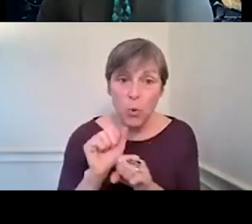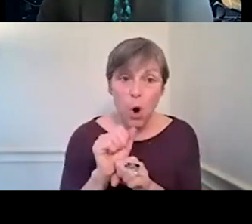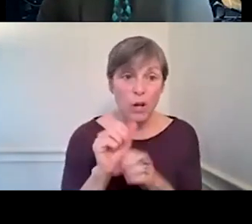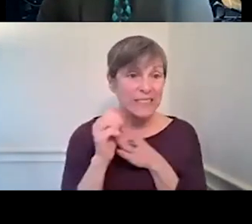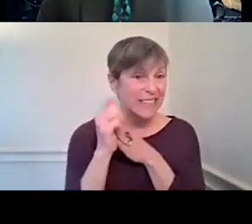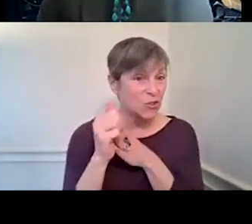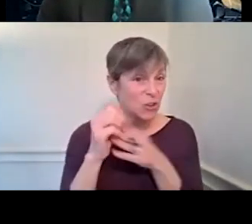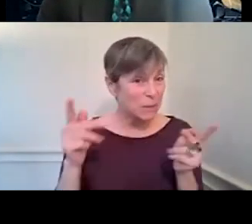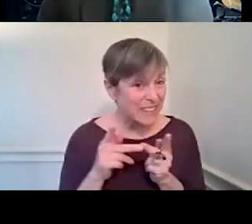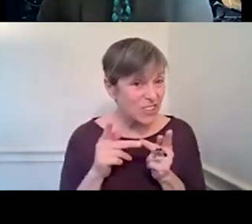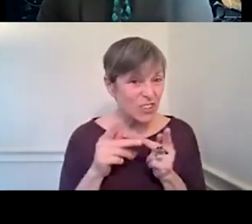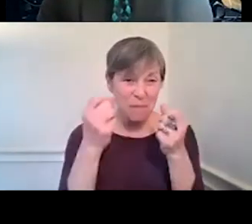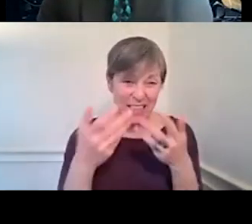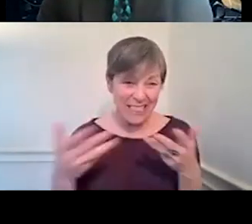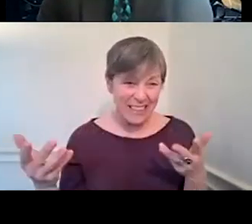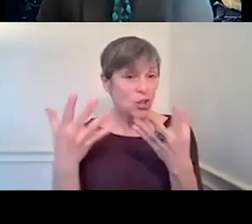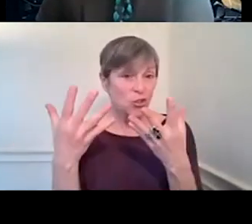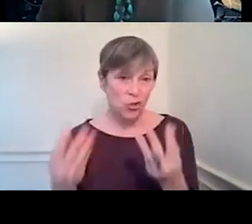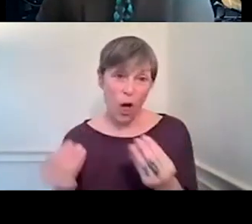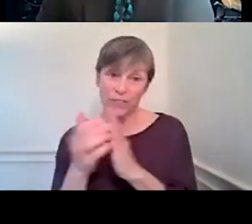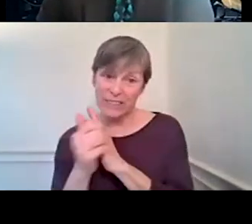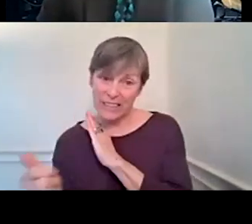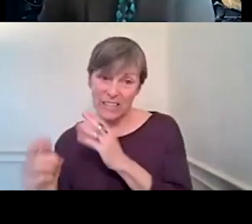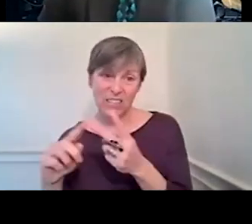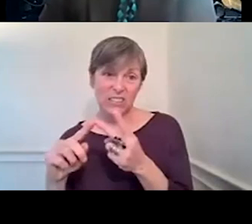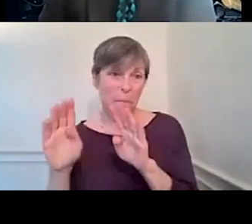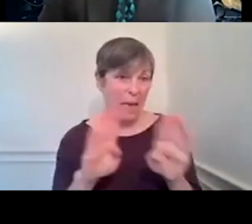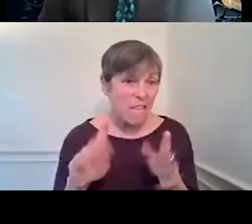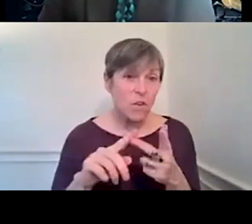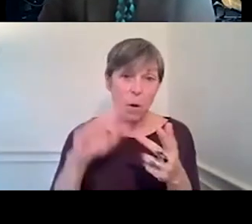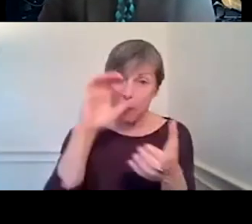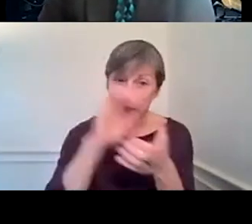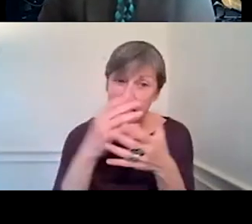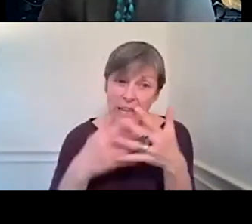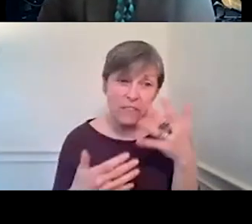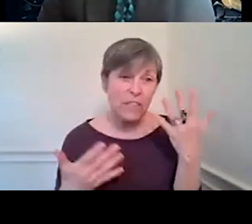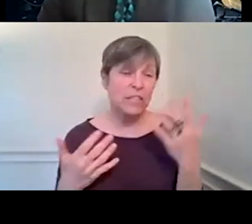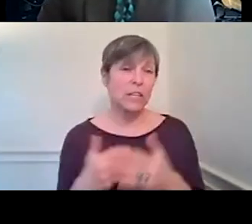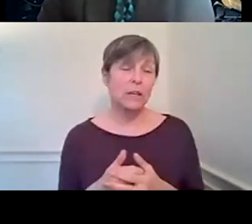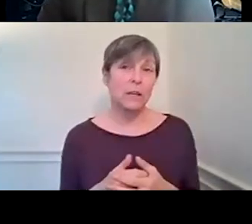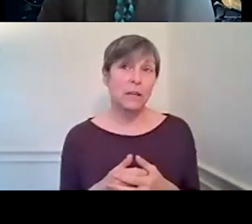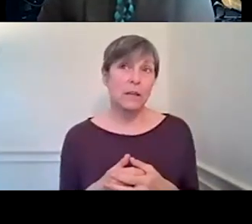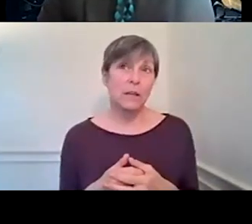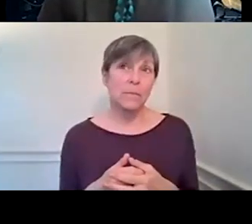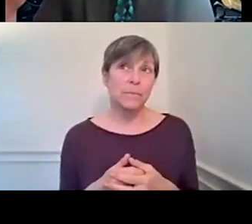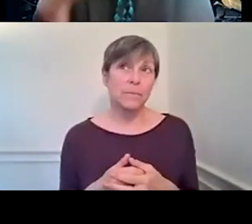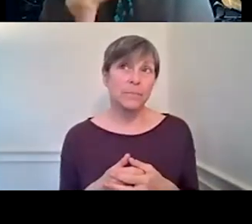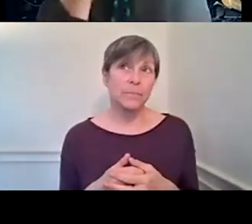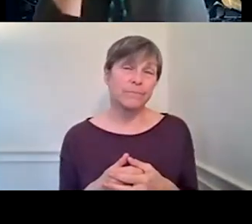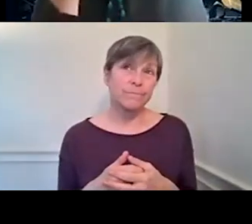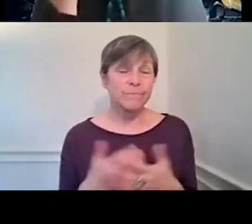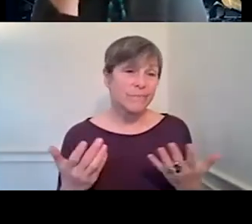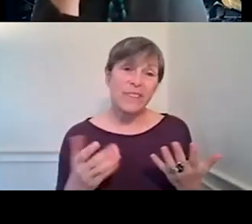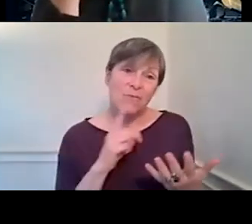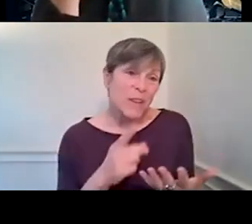that soft skill and the behavior and the beliefs and, you know, sort of what your alignment of your value, it's